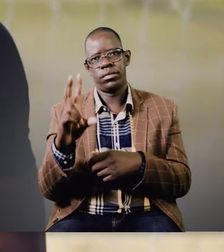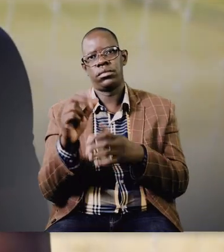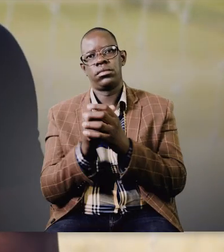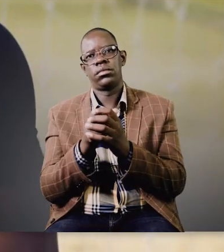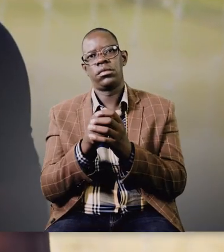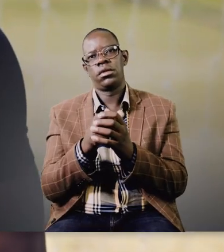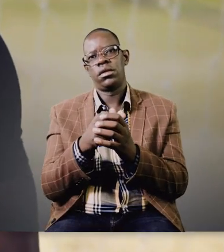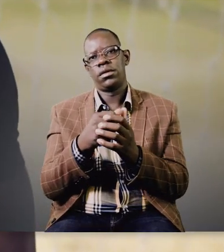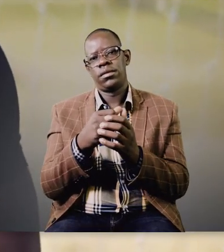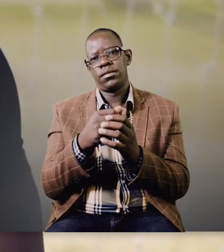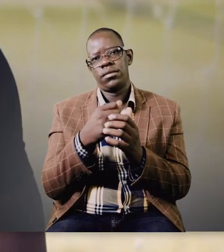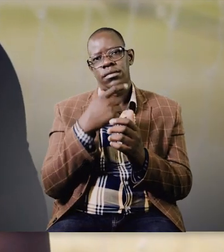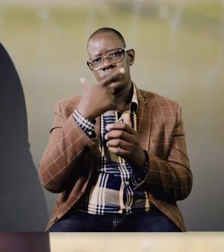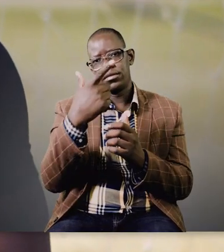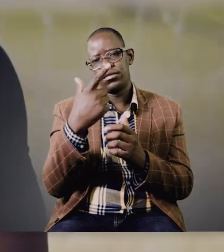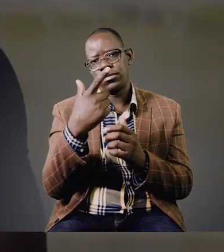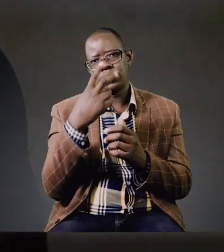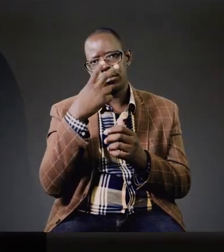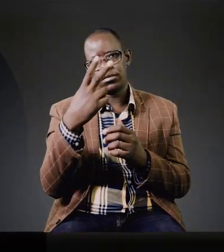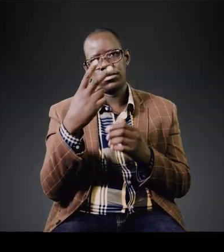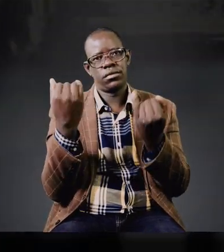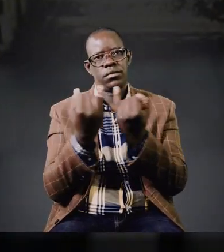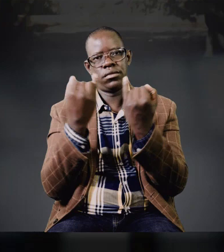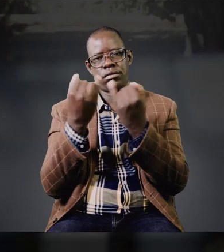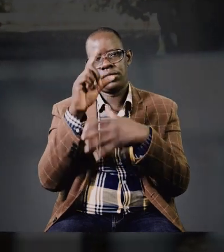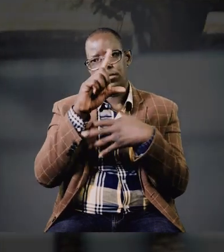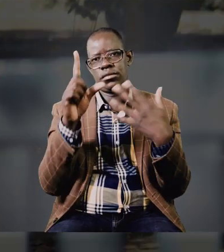Thanks for watching and enjoy the lesson with us.